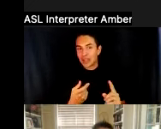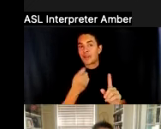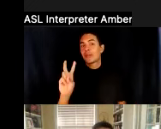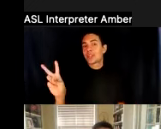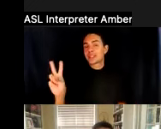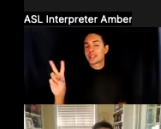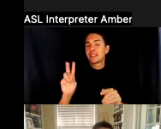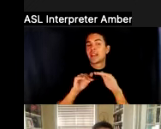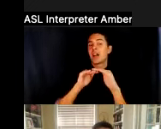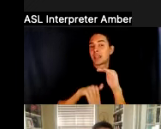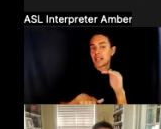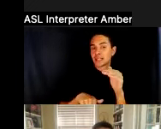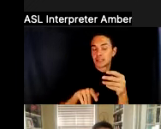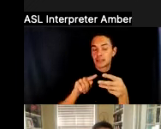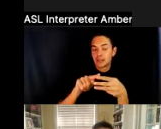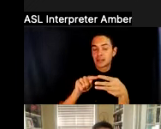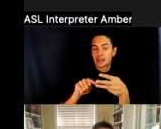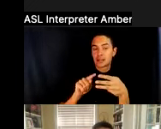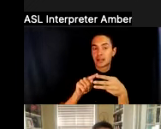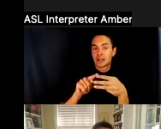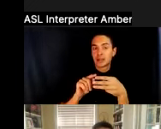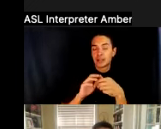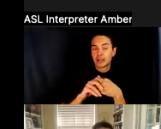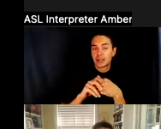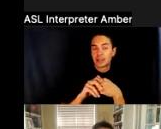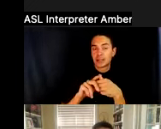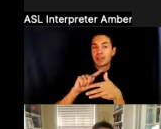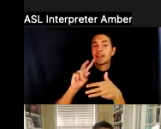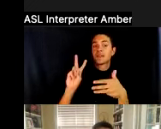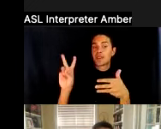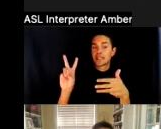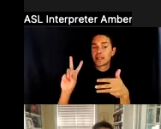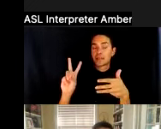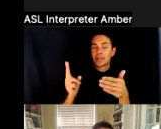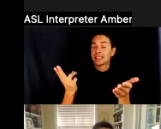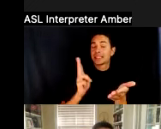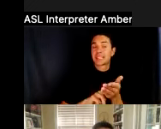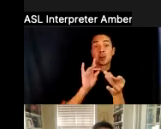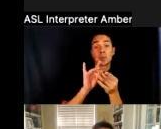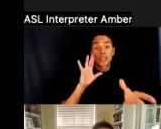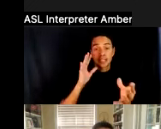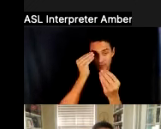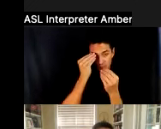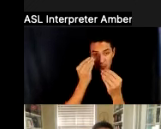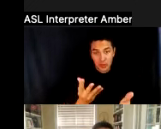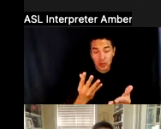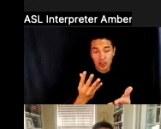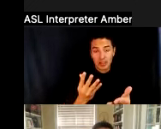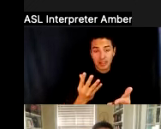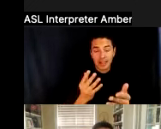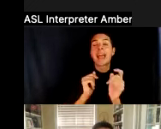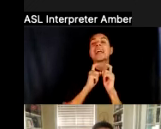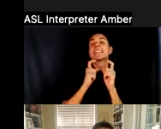the victim unless one. So the victim's signs a release of information and